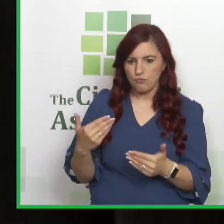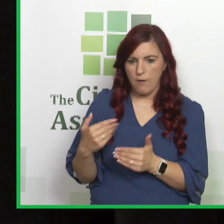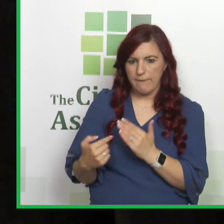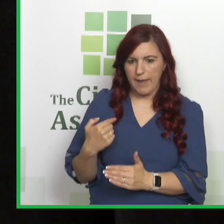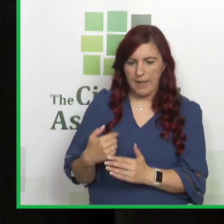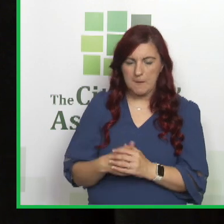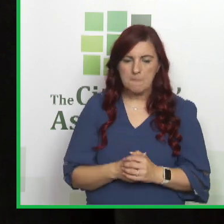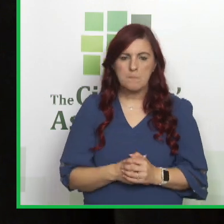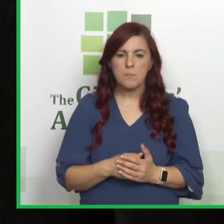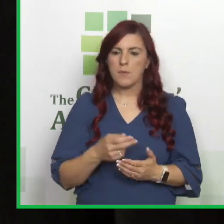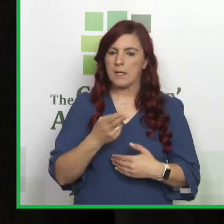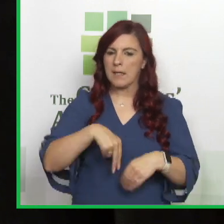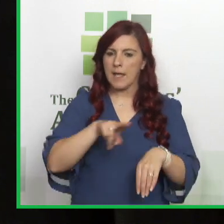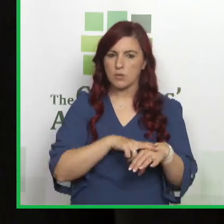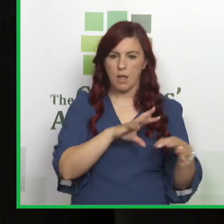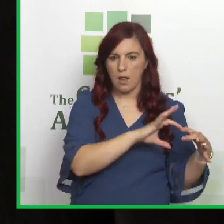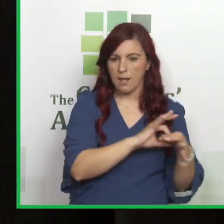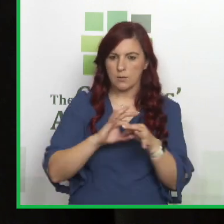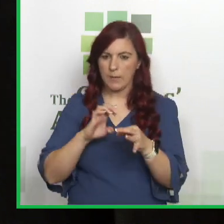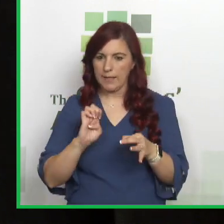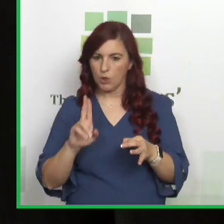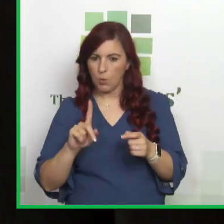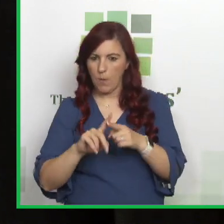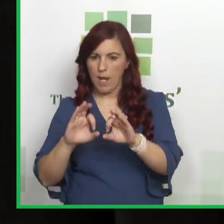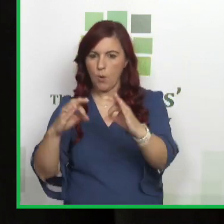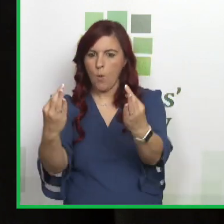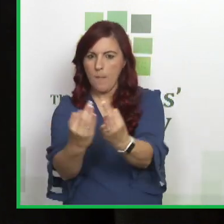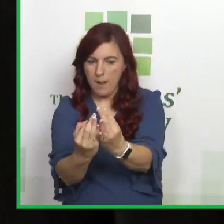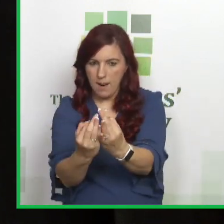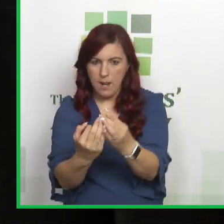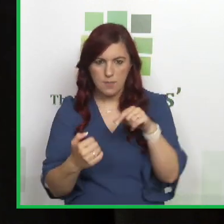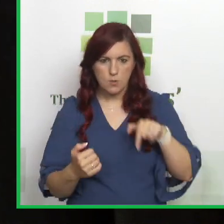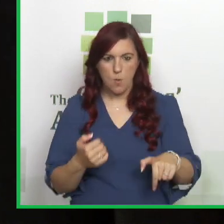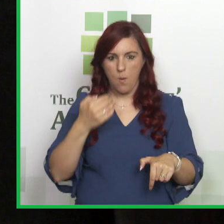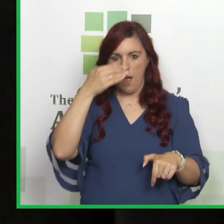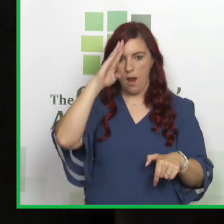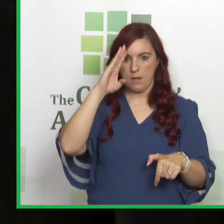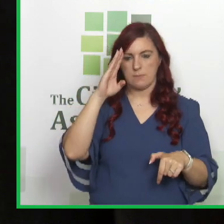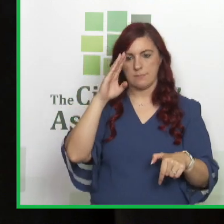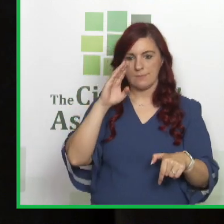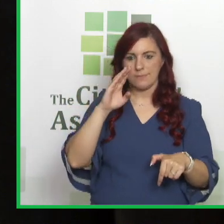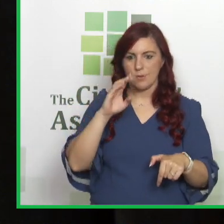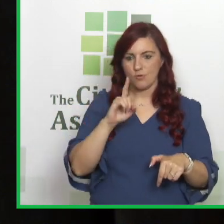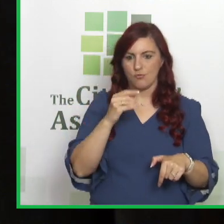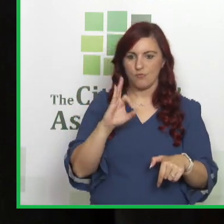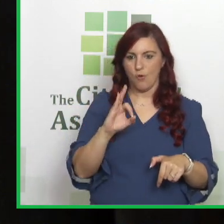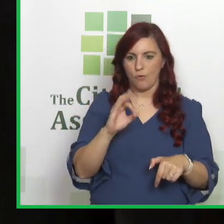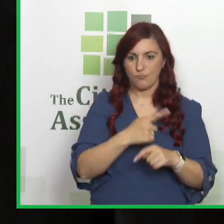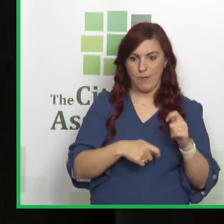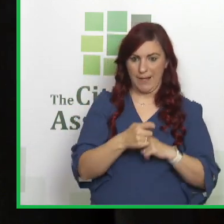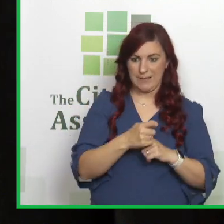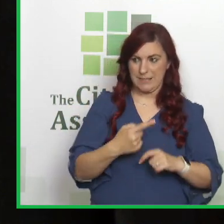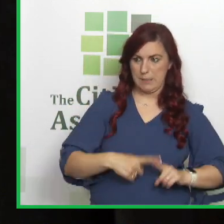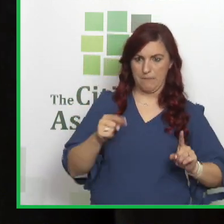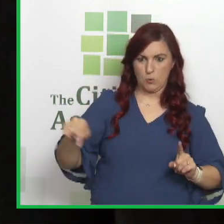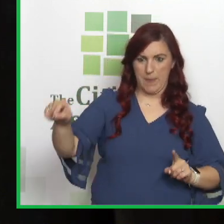situation is directly linked to the EU and global situation. Ireland's illicit drug trade does not stand in isolation, and it cannot